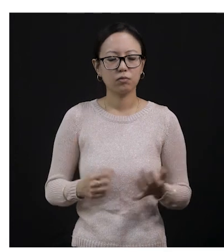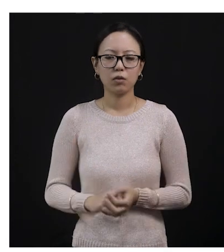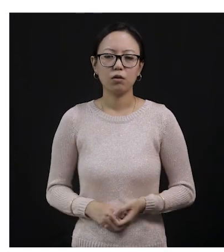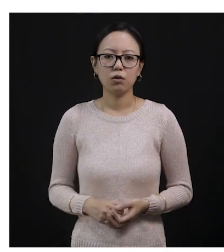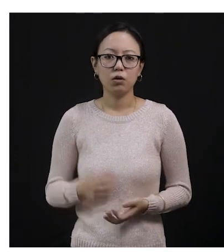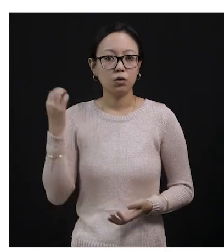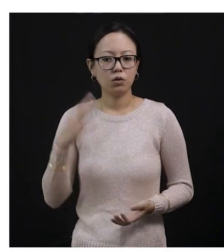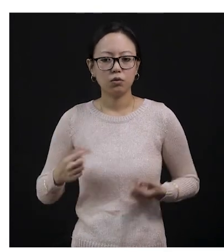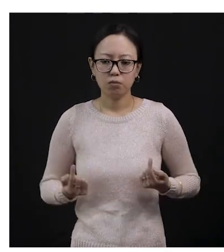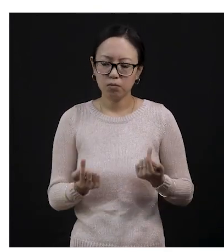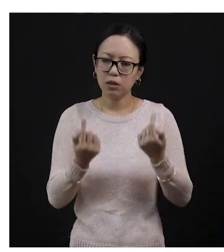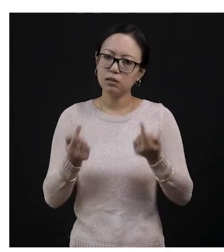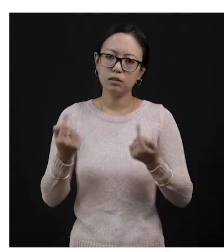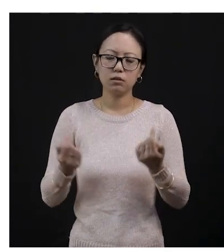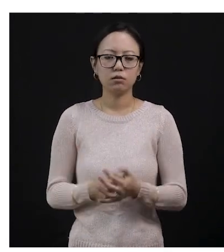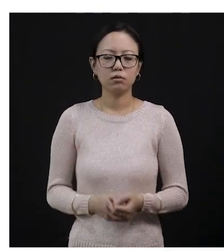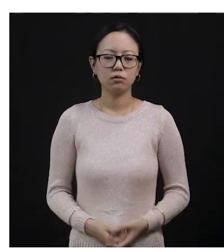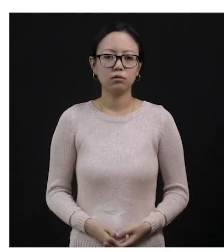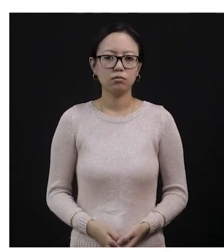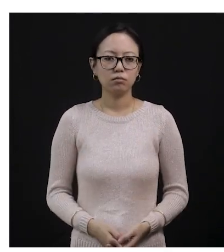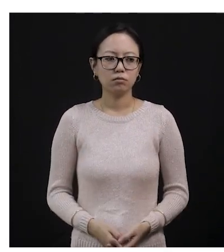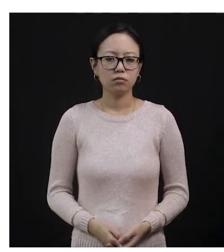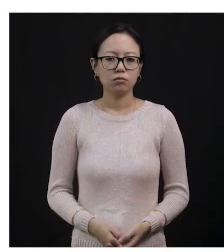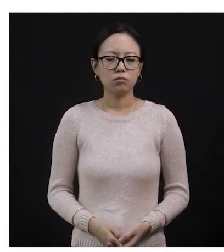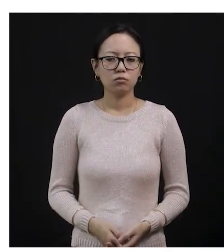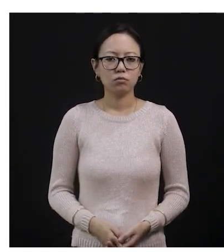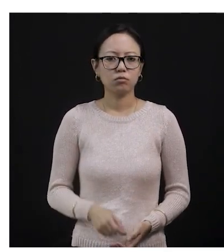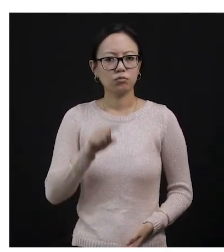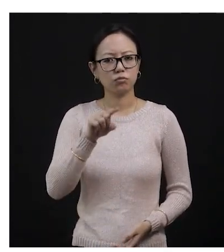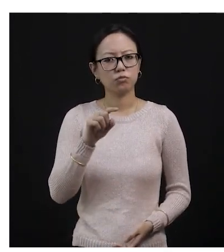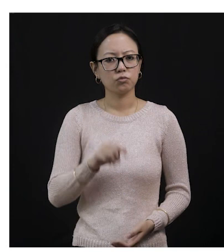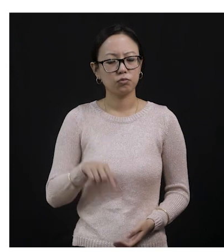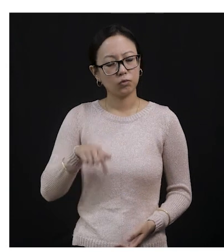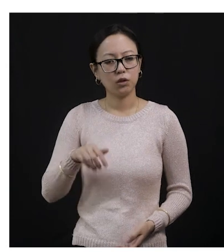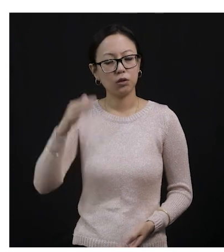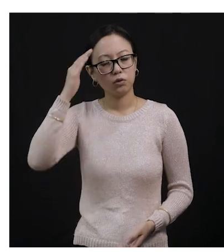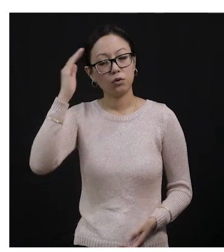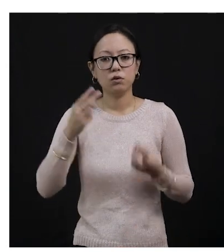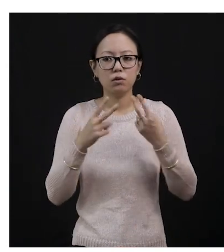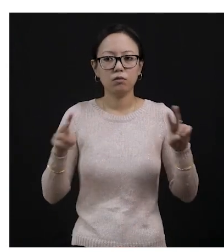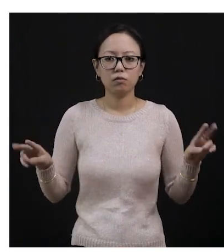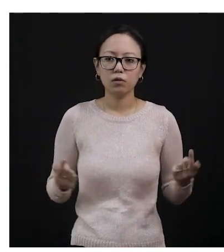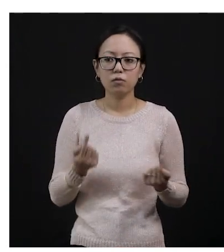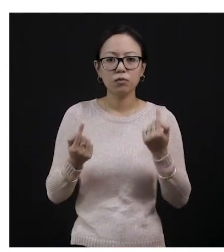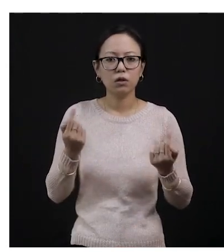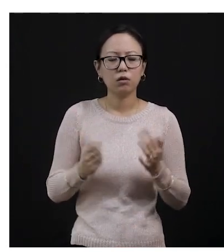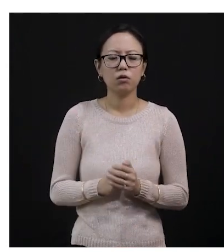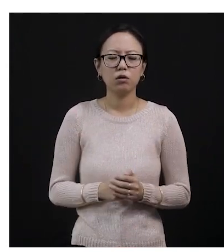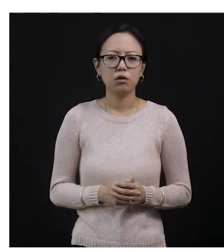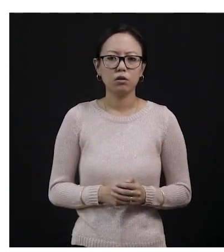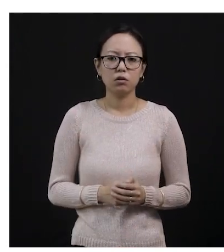it? Very exciting to know about plants. So, now you know the different parts of a plant, the functions